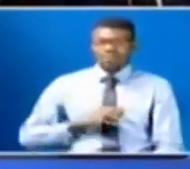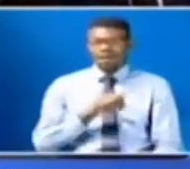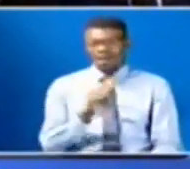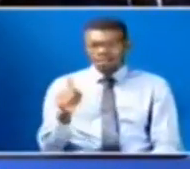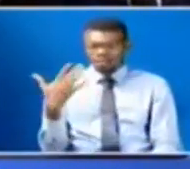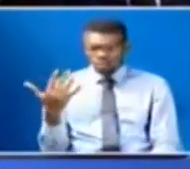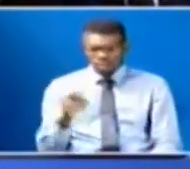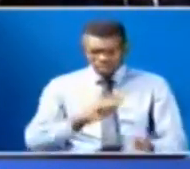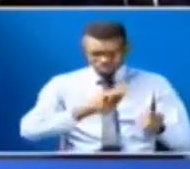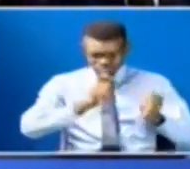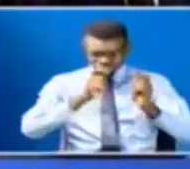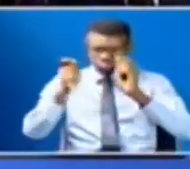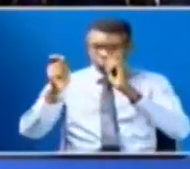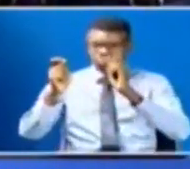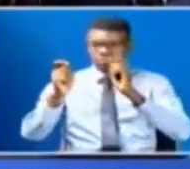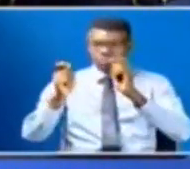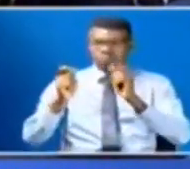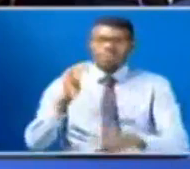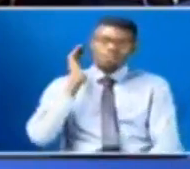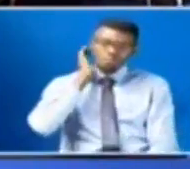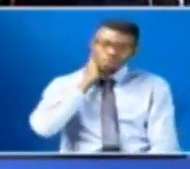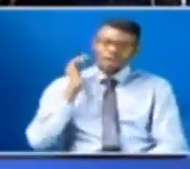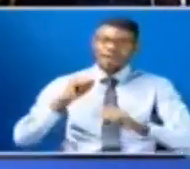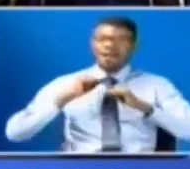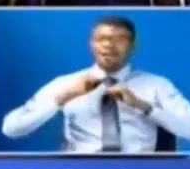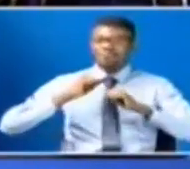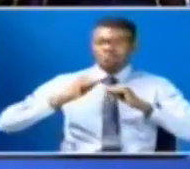document just before the Murang'a County officials also show up